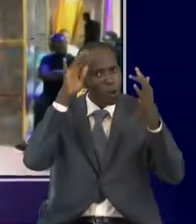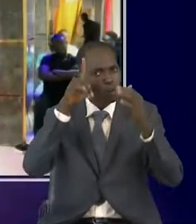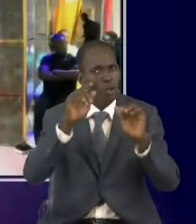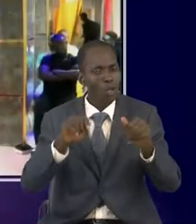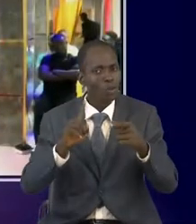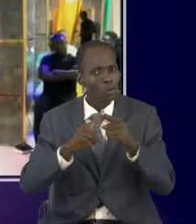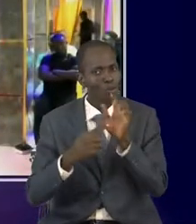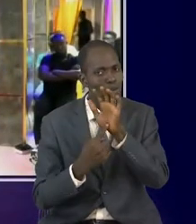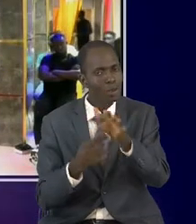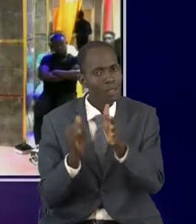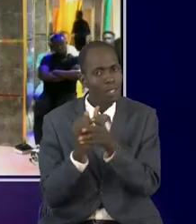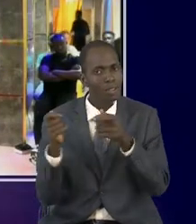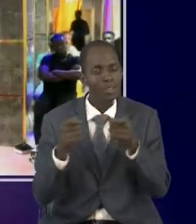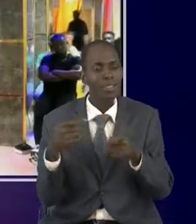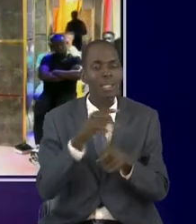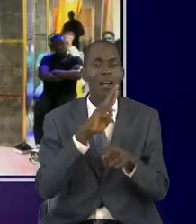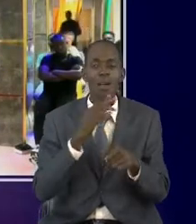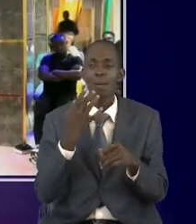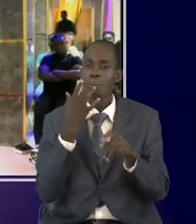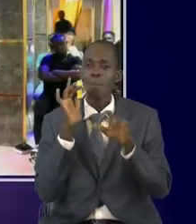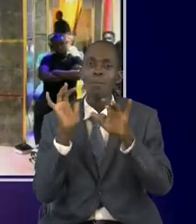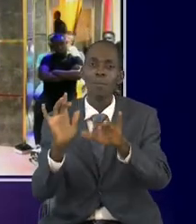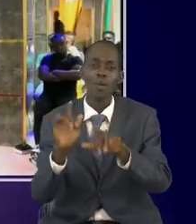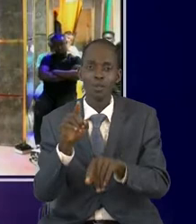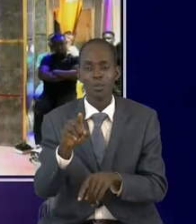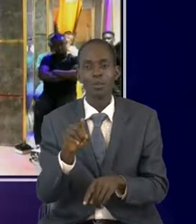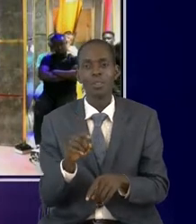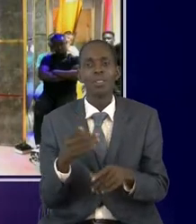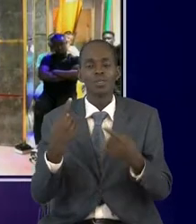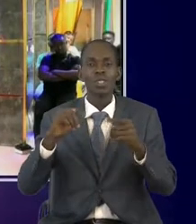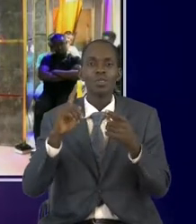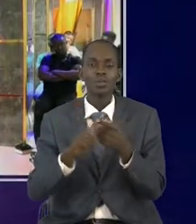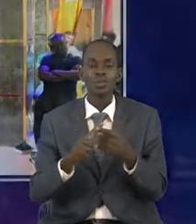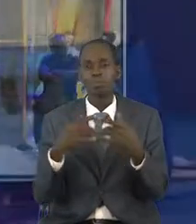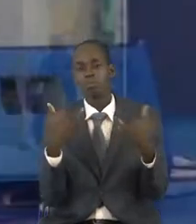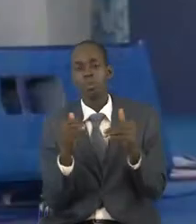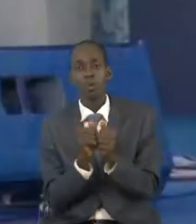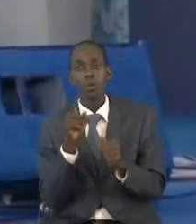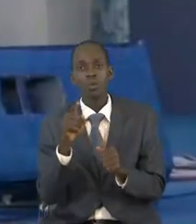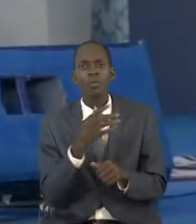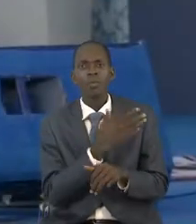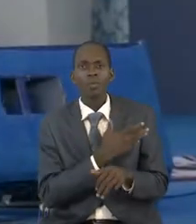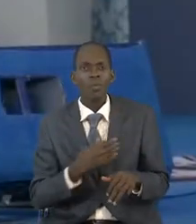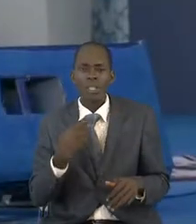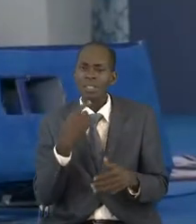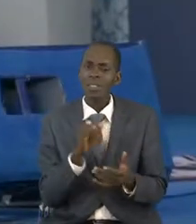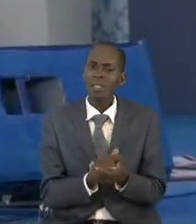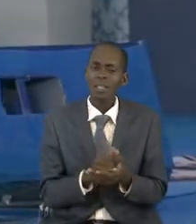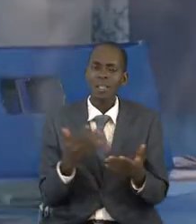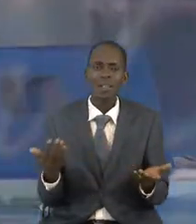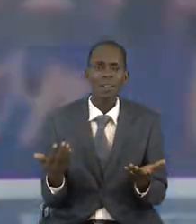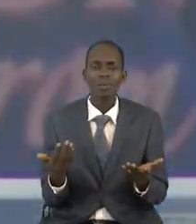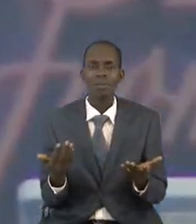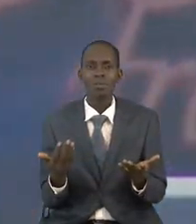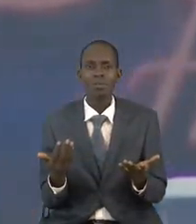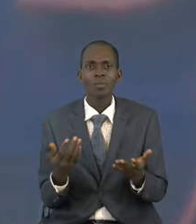dominion. They're joking. They're trying to tease you. And then they say, what used to kind of